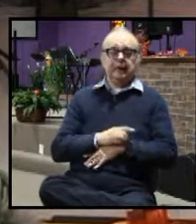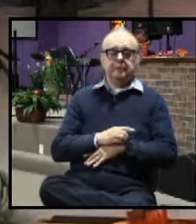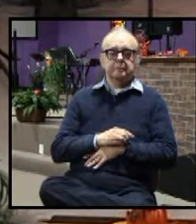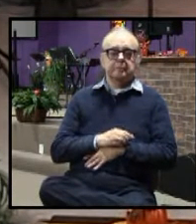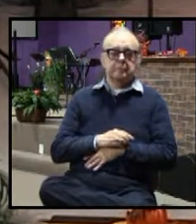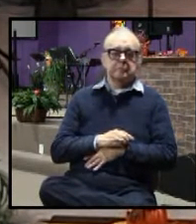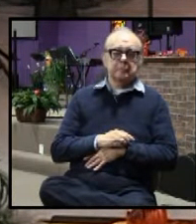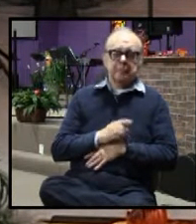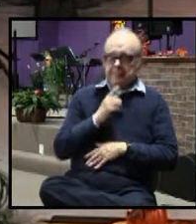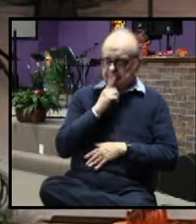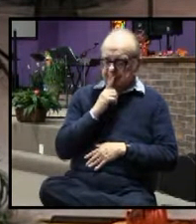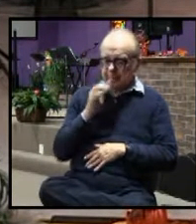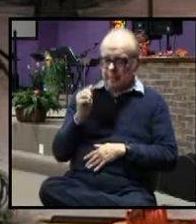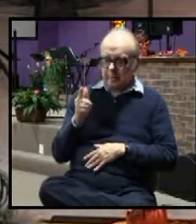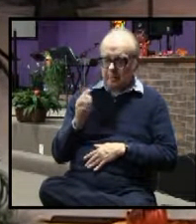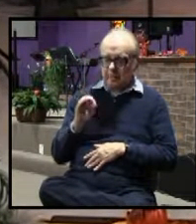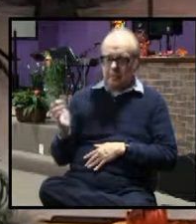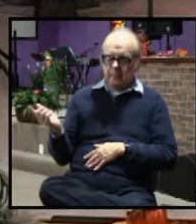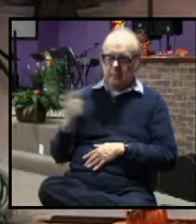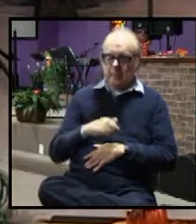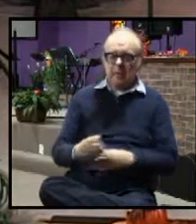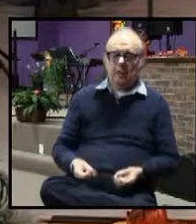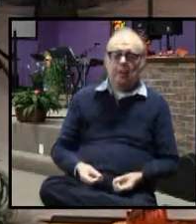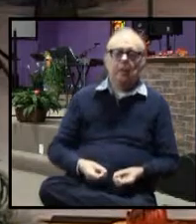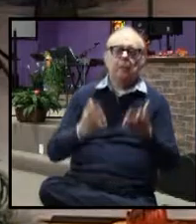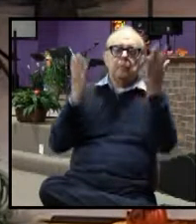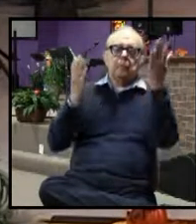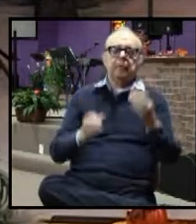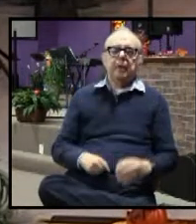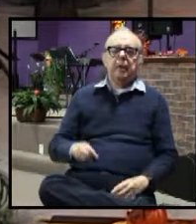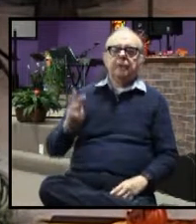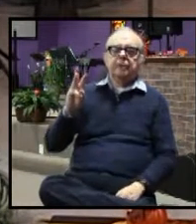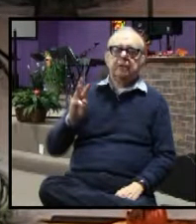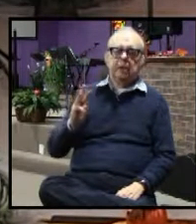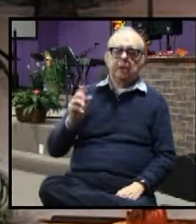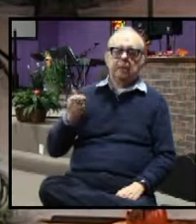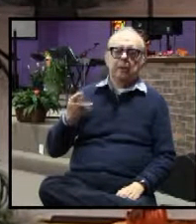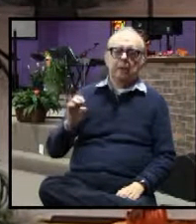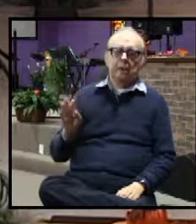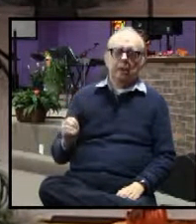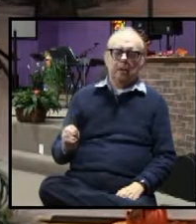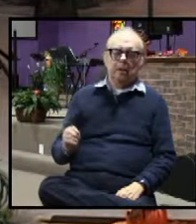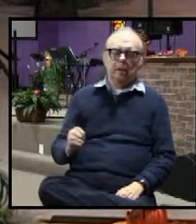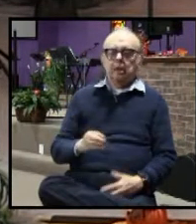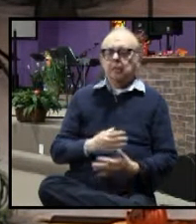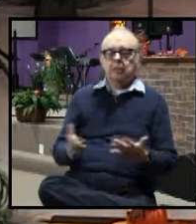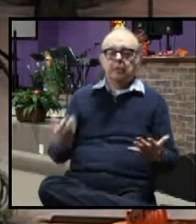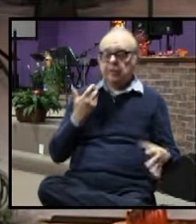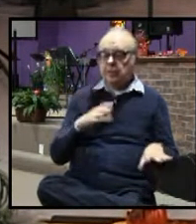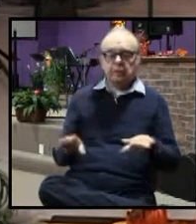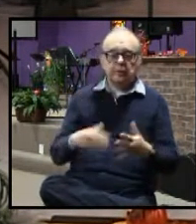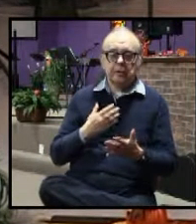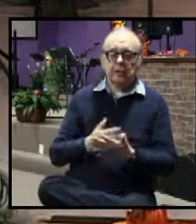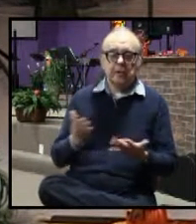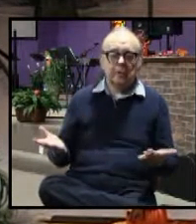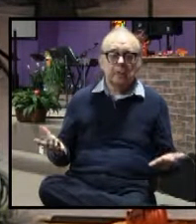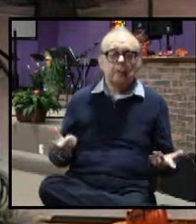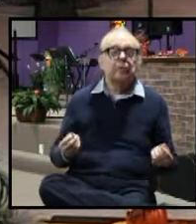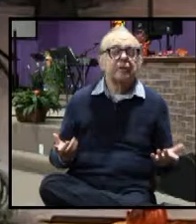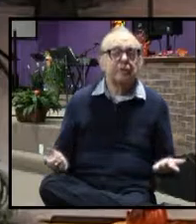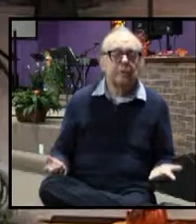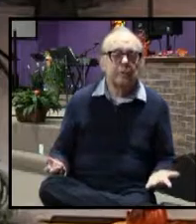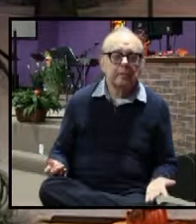One day, the Allies came and blew up the sewage plant. They thought they were doing a good thing,